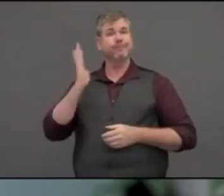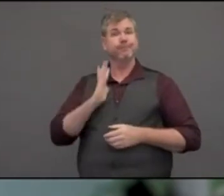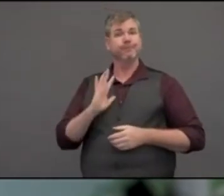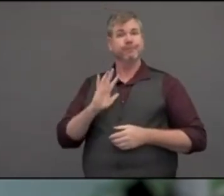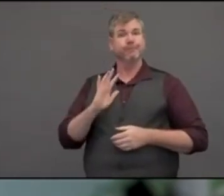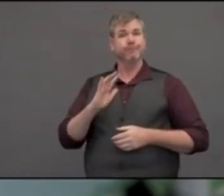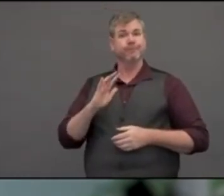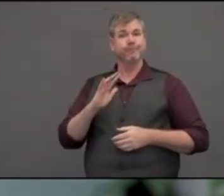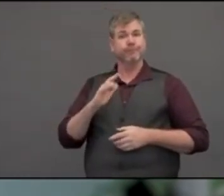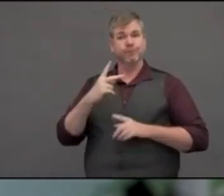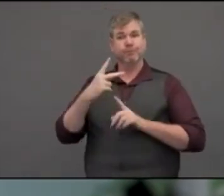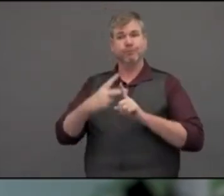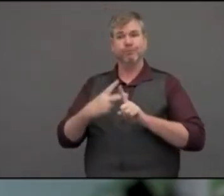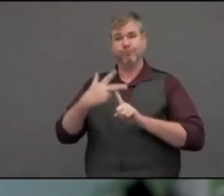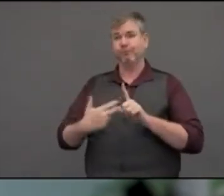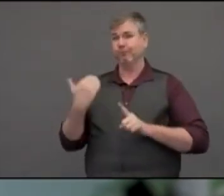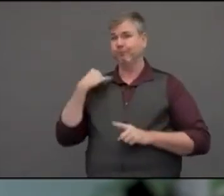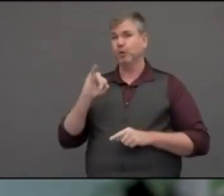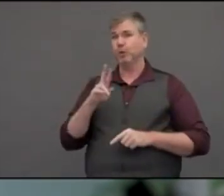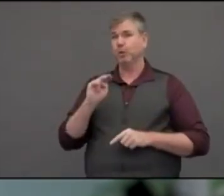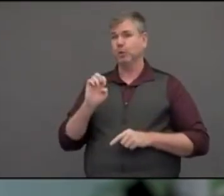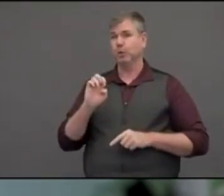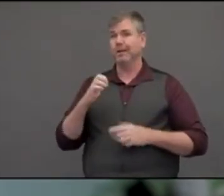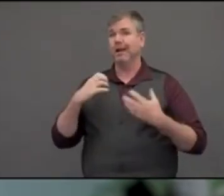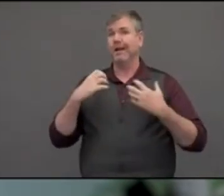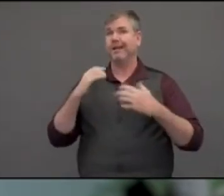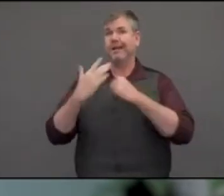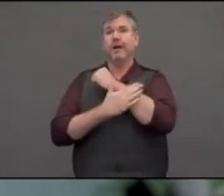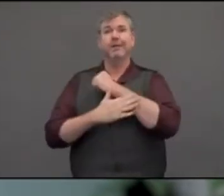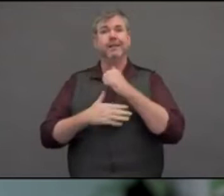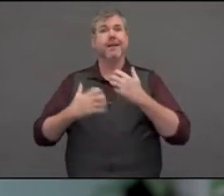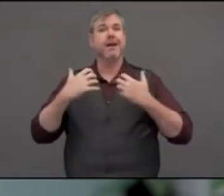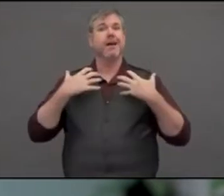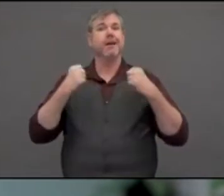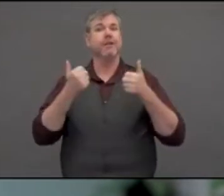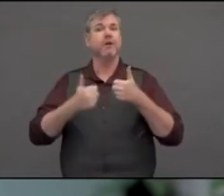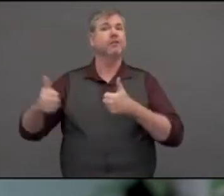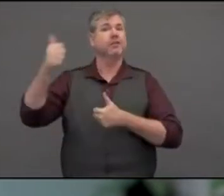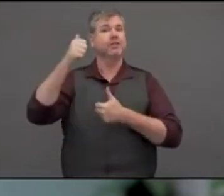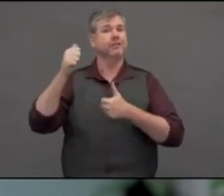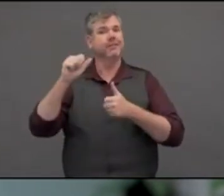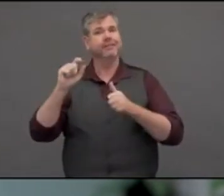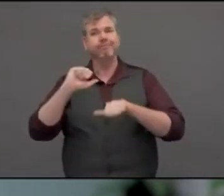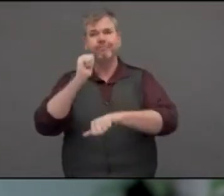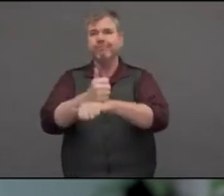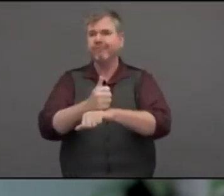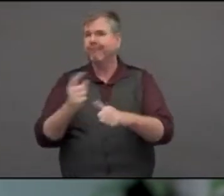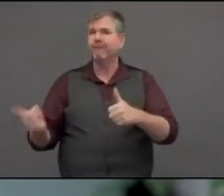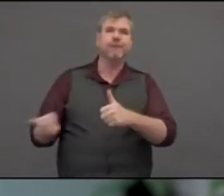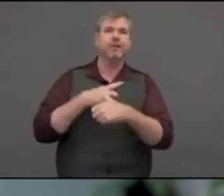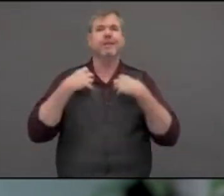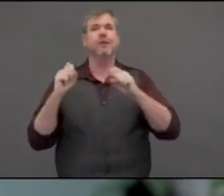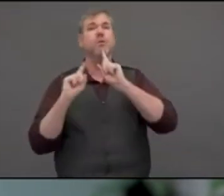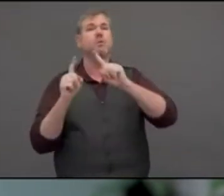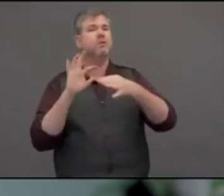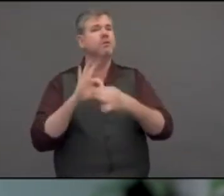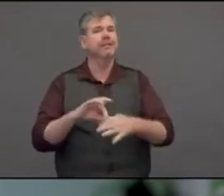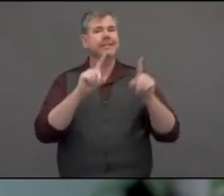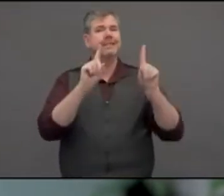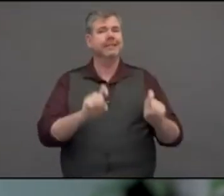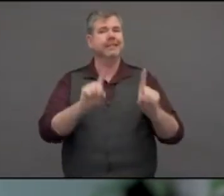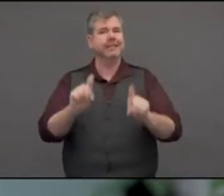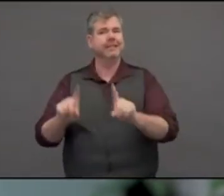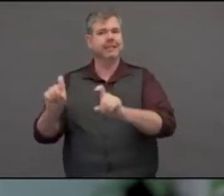the county health officer issued the first order related to testing, requiring that large healthcare systems step up